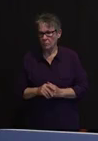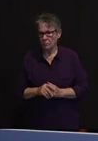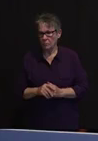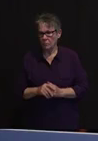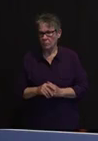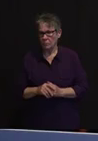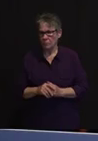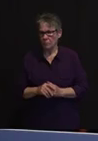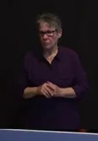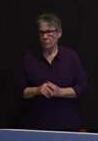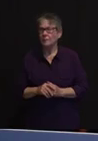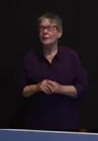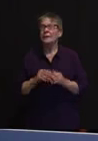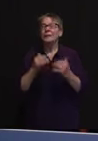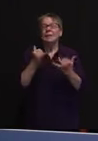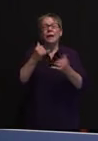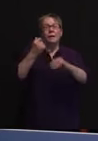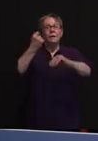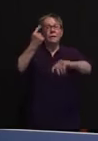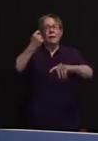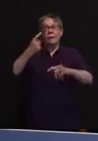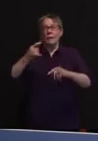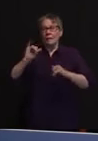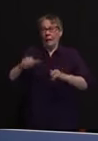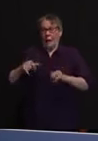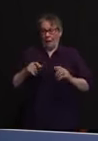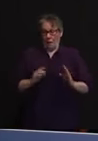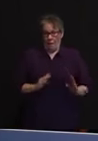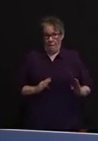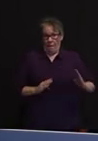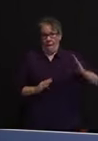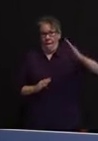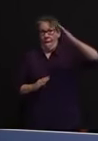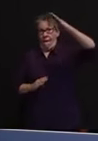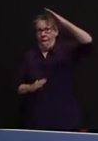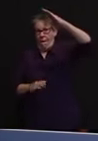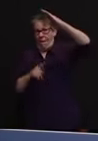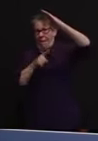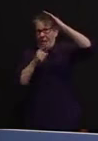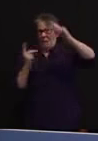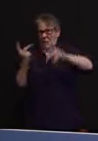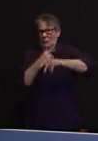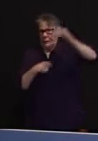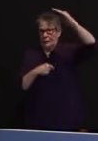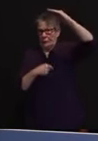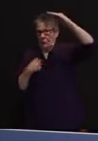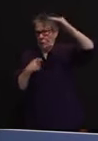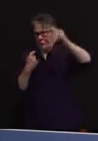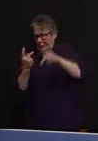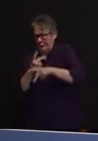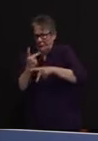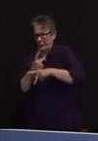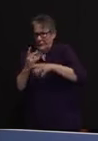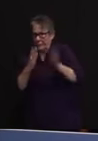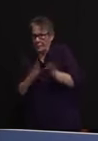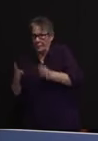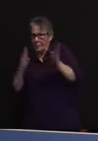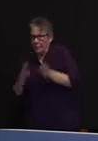every day, and they're all directionally correct. It's just a matter of timing. The peak